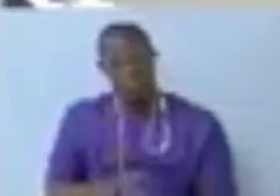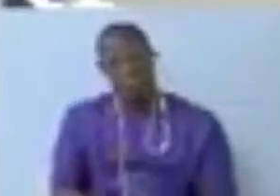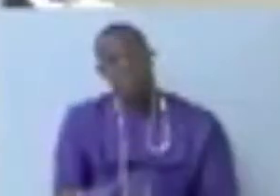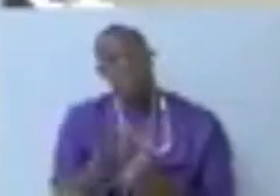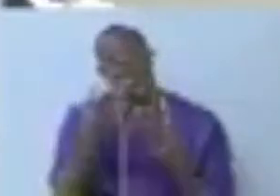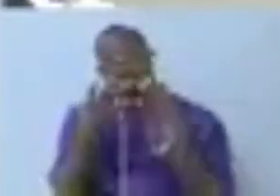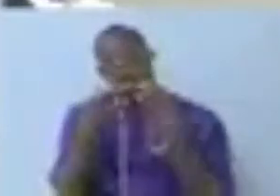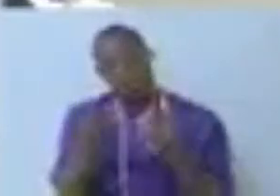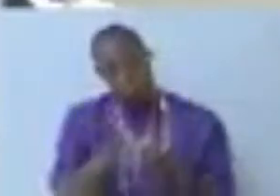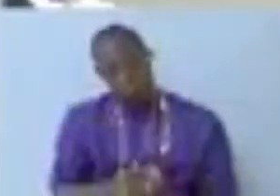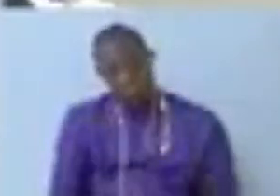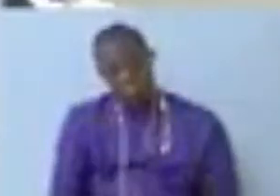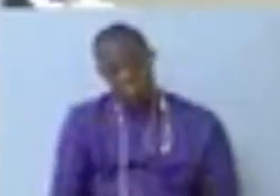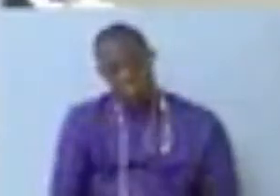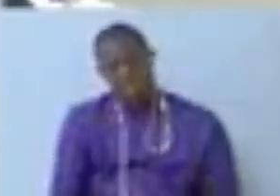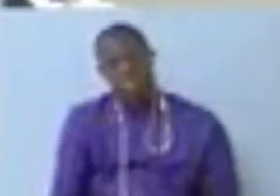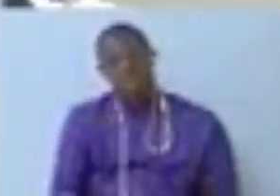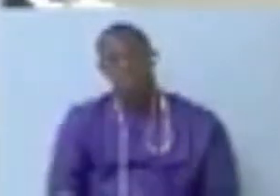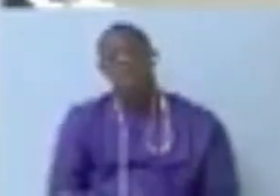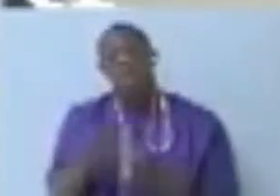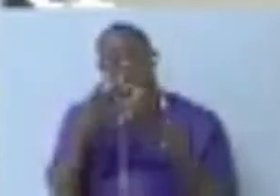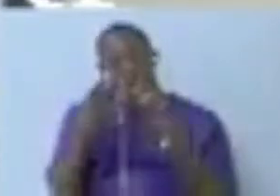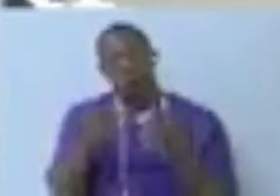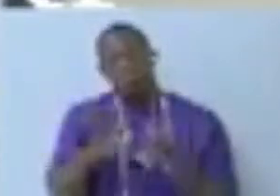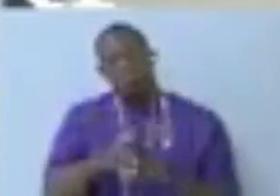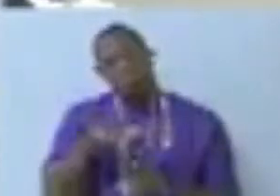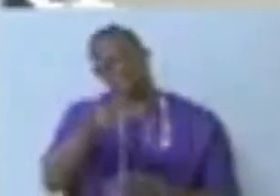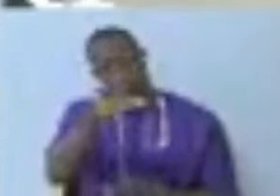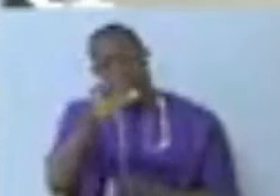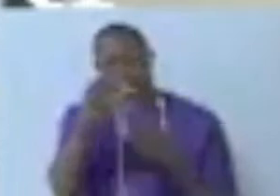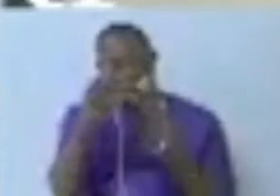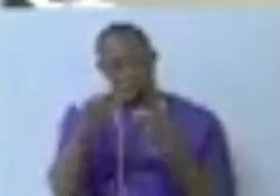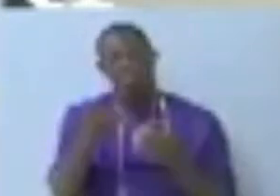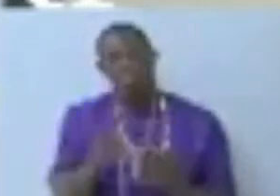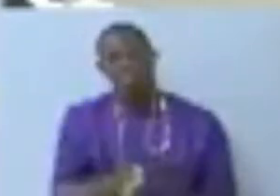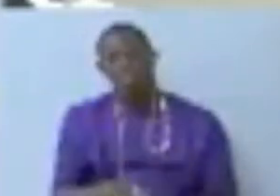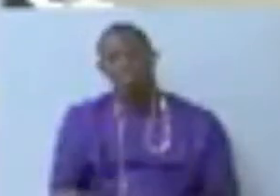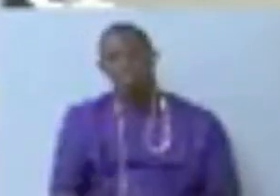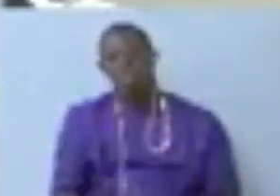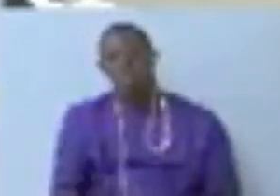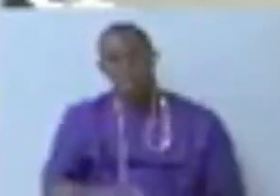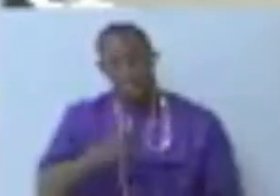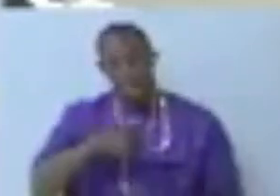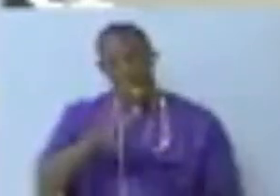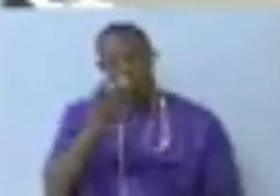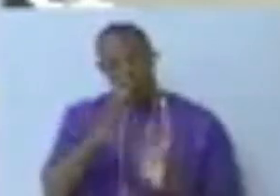How? Grossly misleading. How? Okay, and I'll show it.